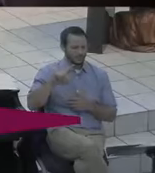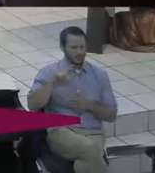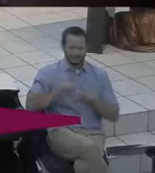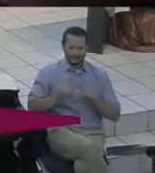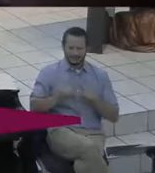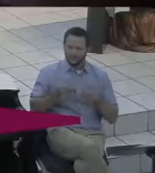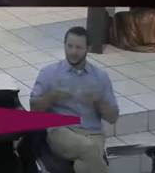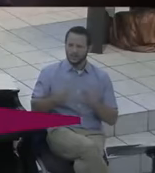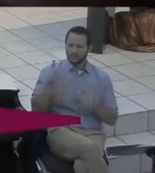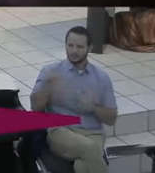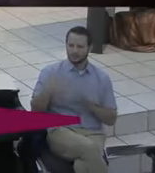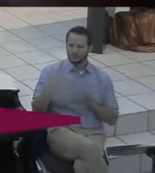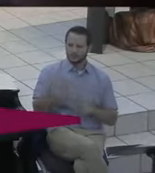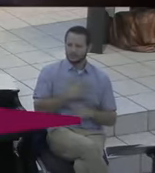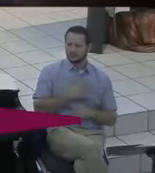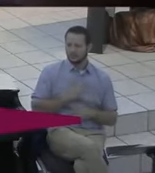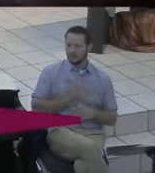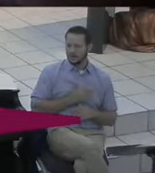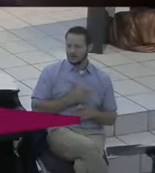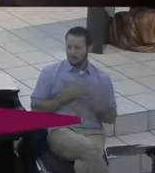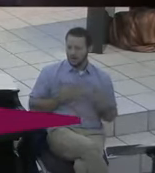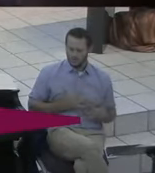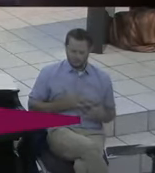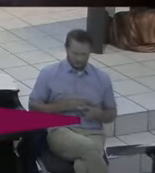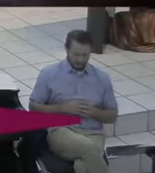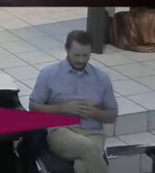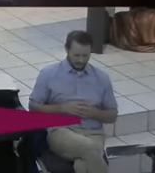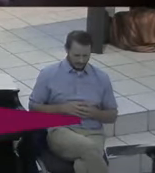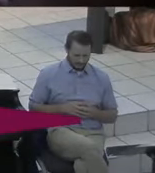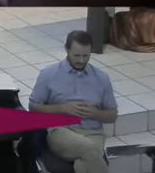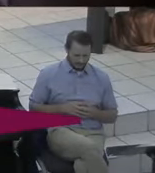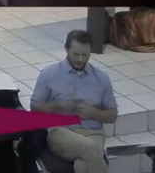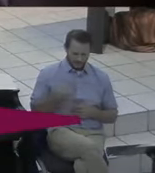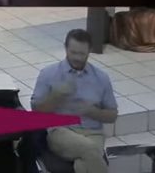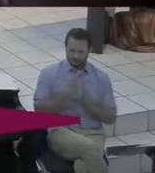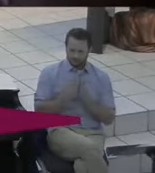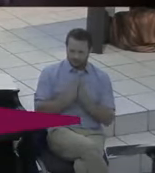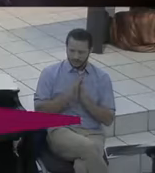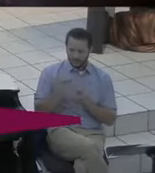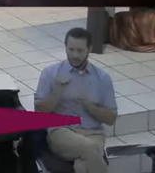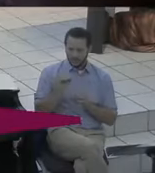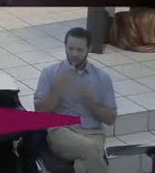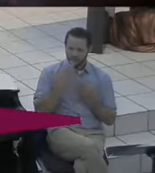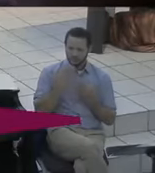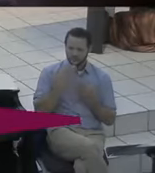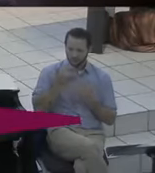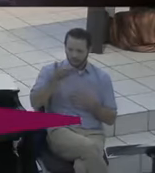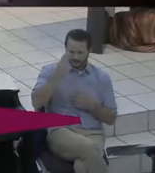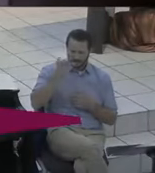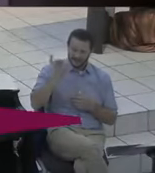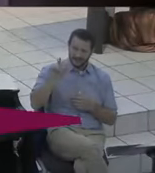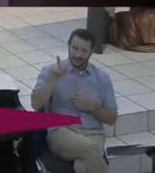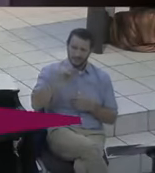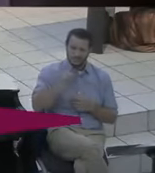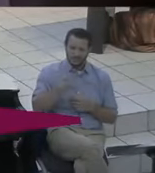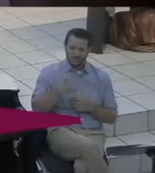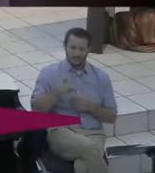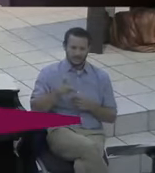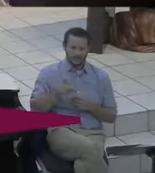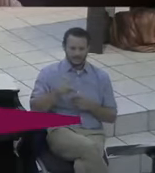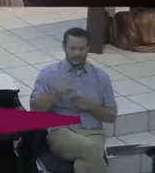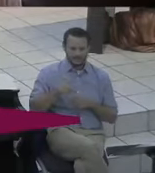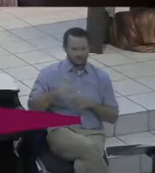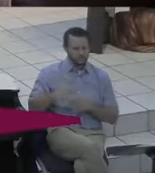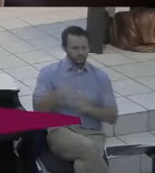that you touch our lives. I do pray, O gracious God, that you would move in